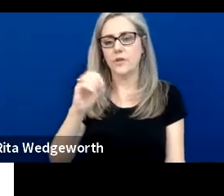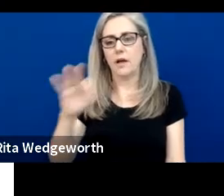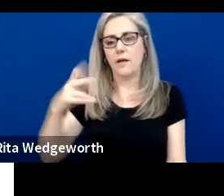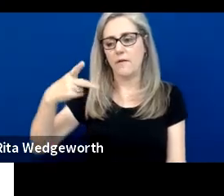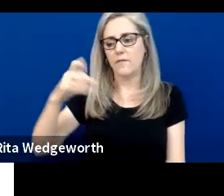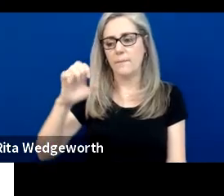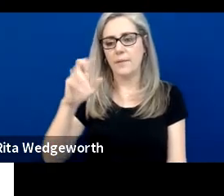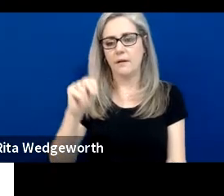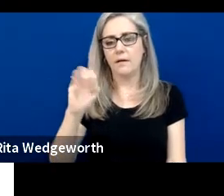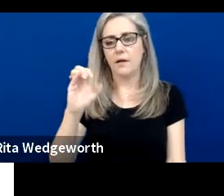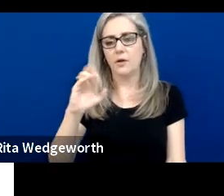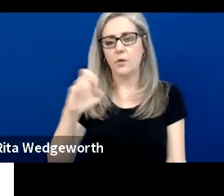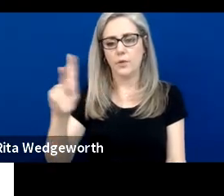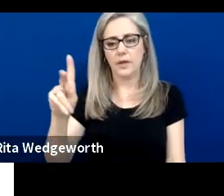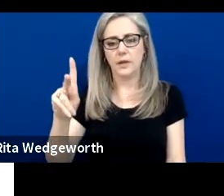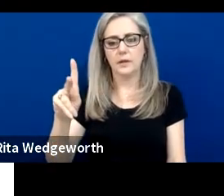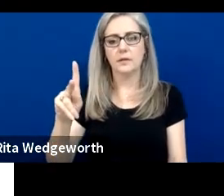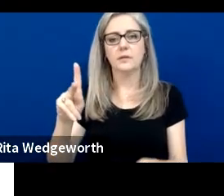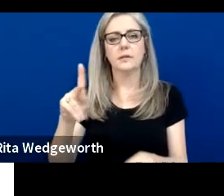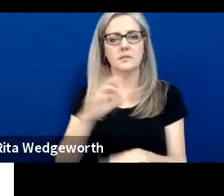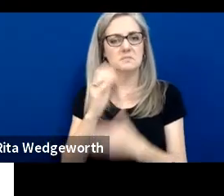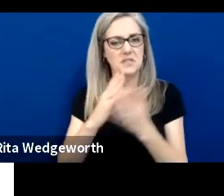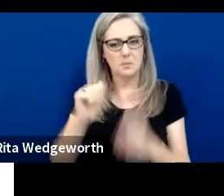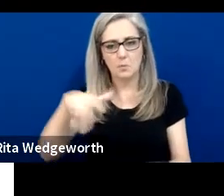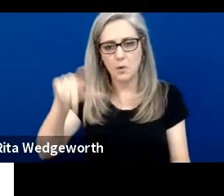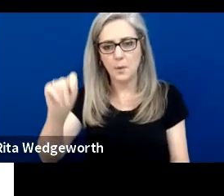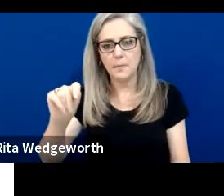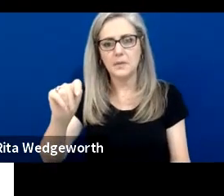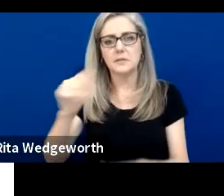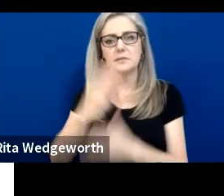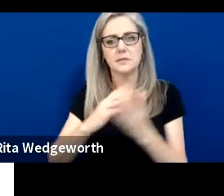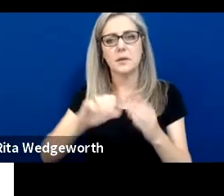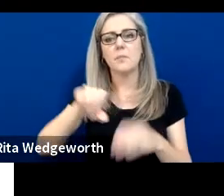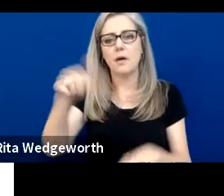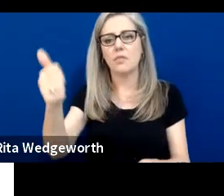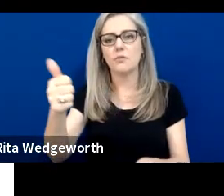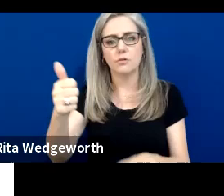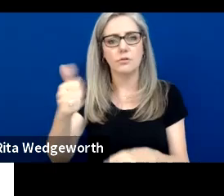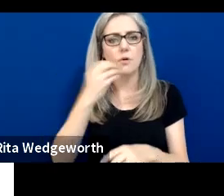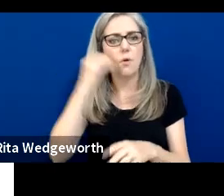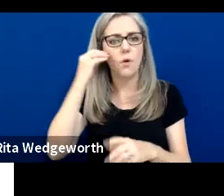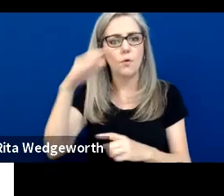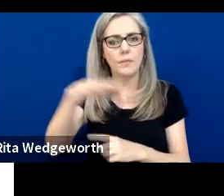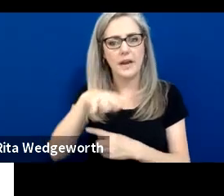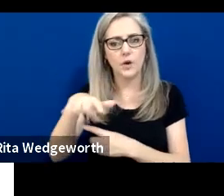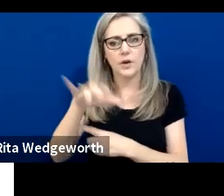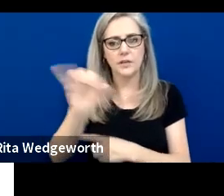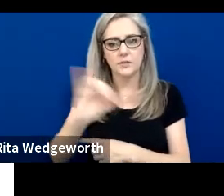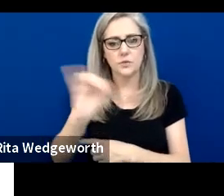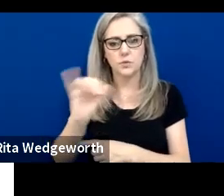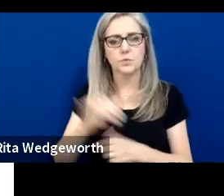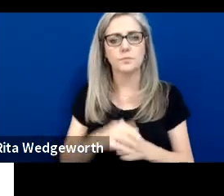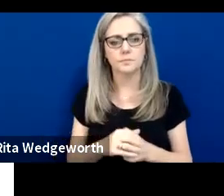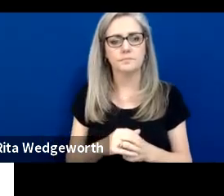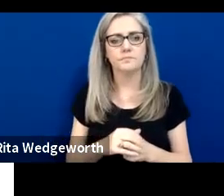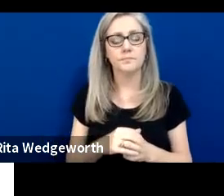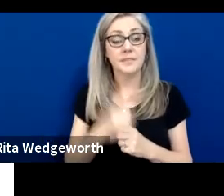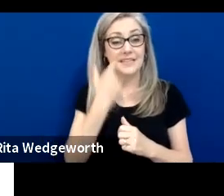rural residential, and even some apartments there to the northwest. As I